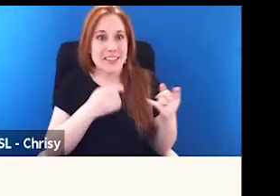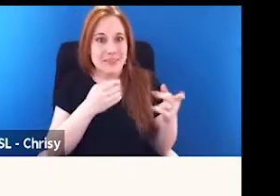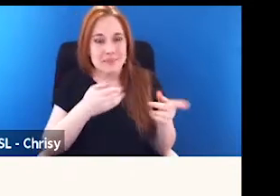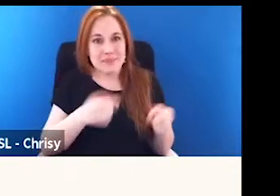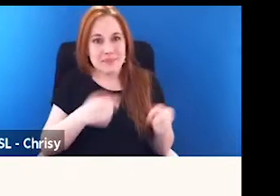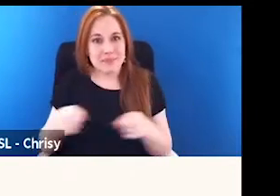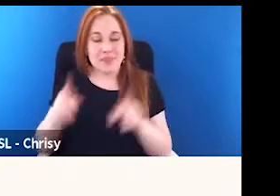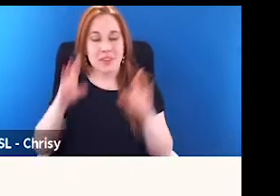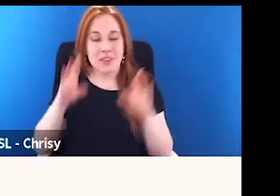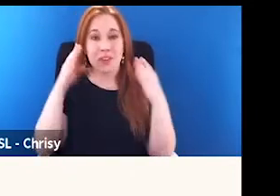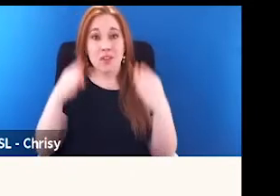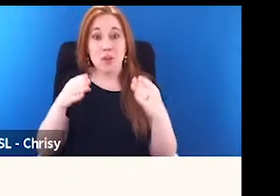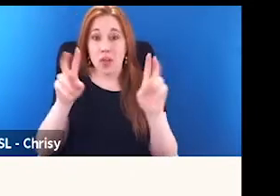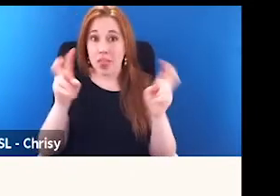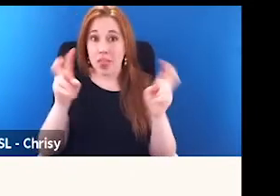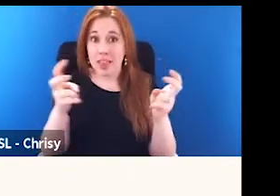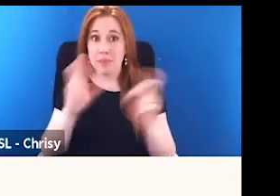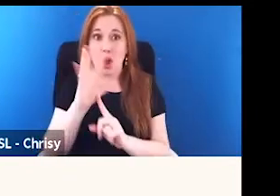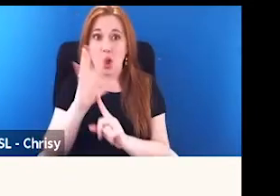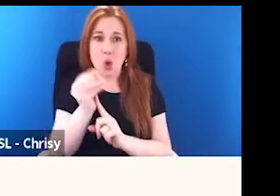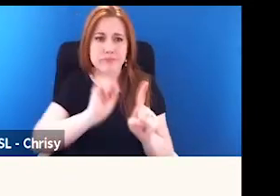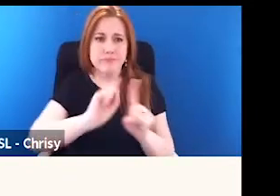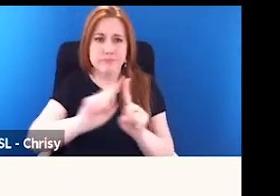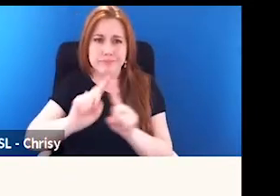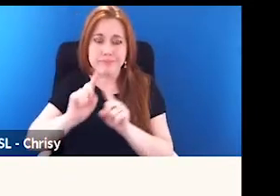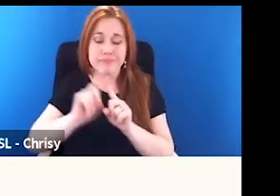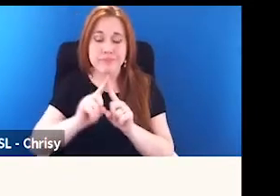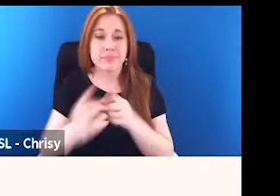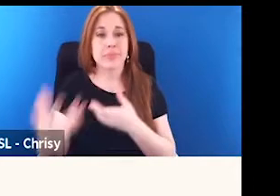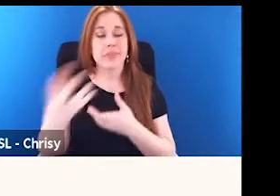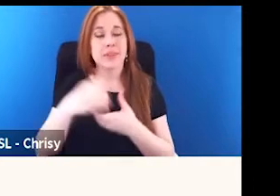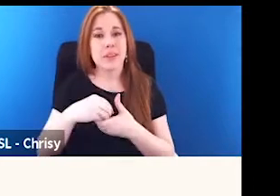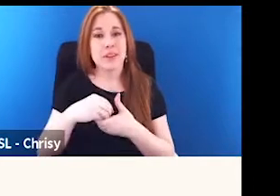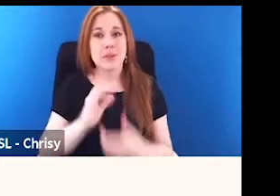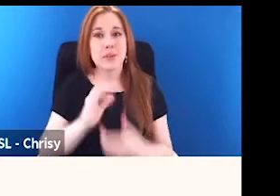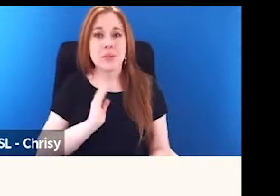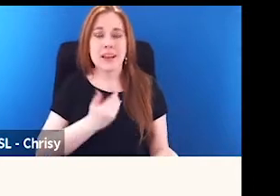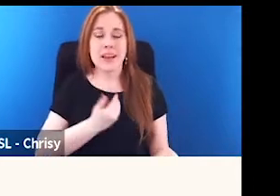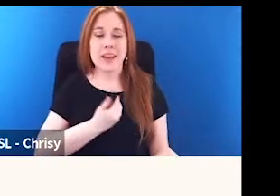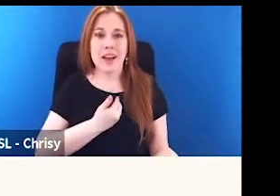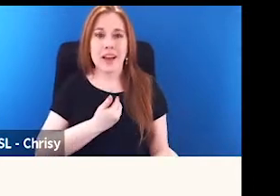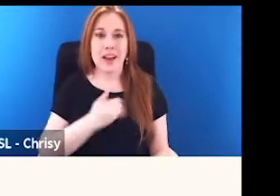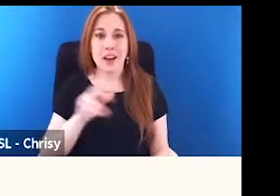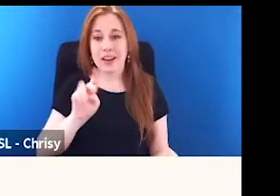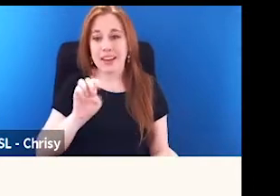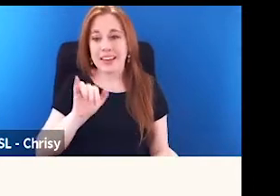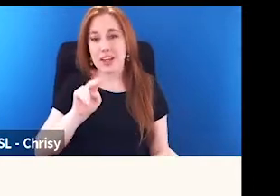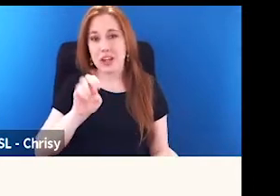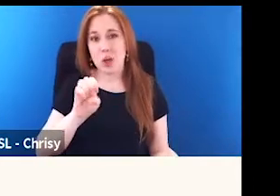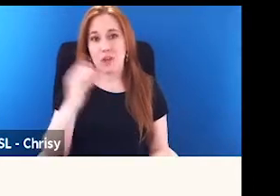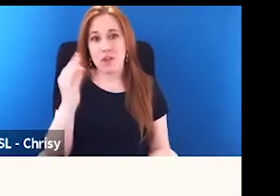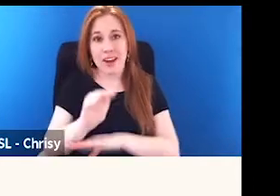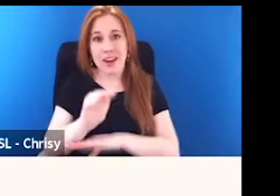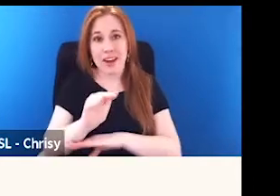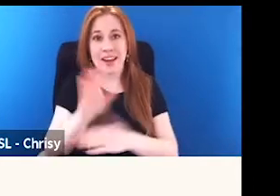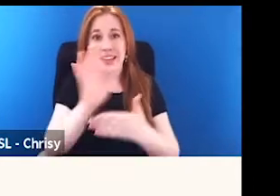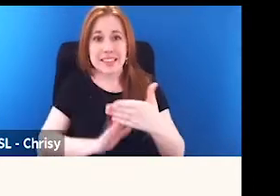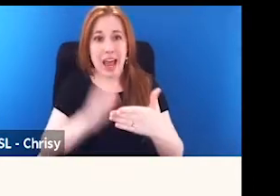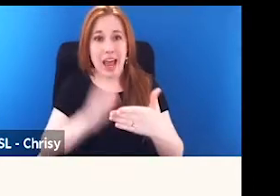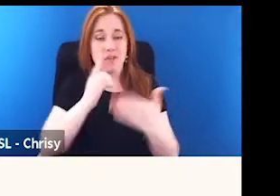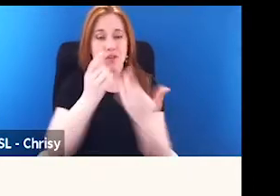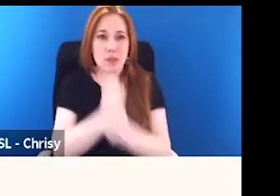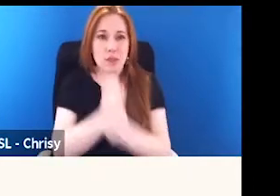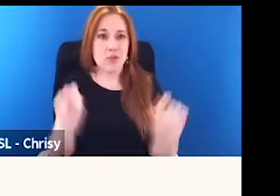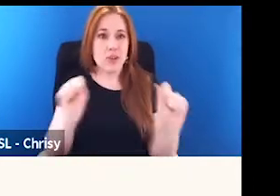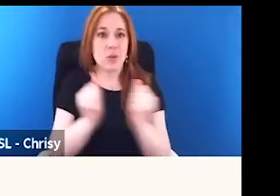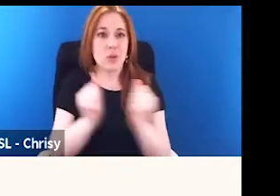on the theme of culture in its many forms, including our keynote event on Friday night, Design for Liberation with